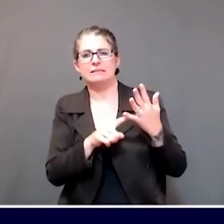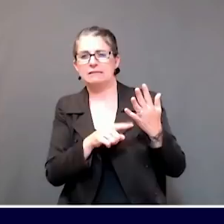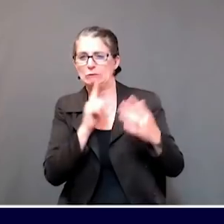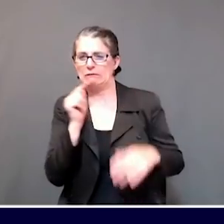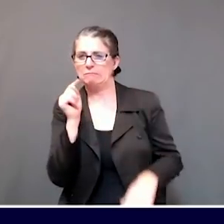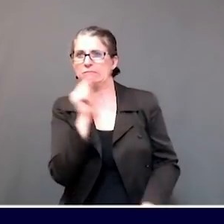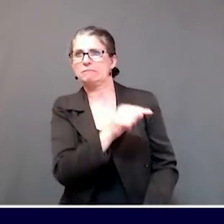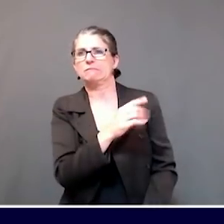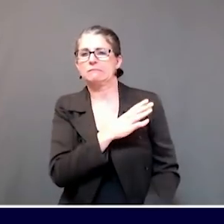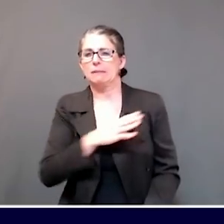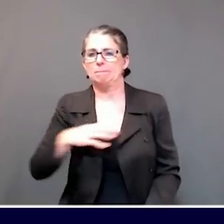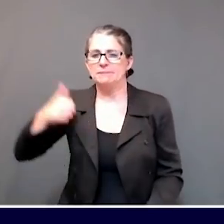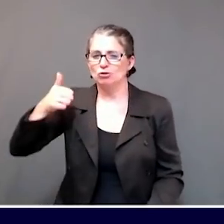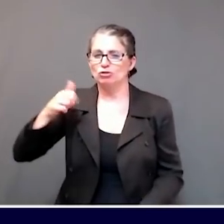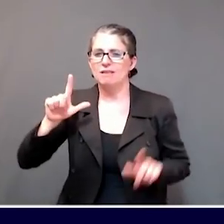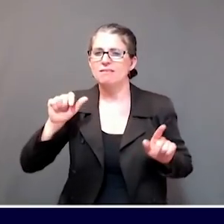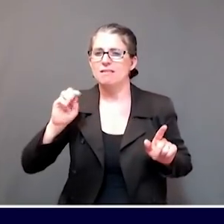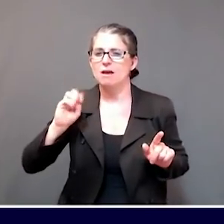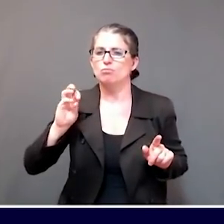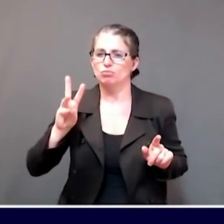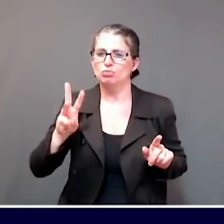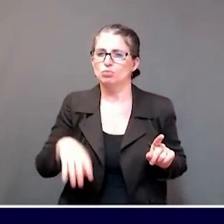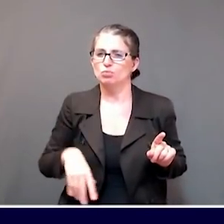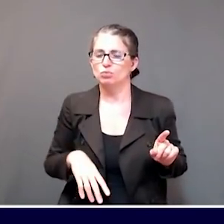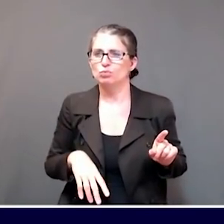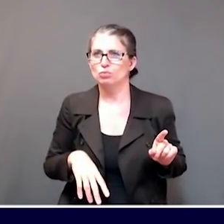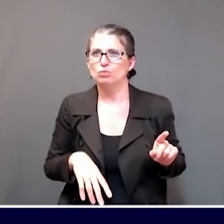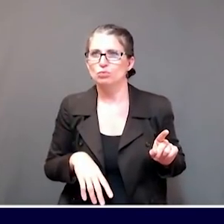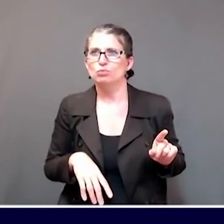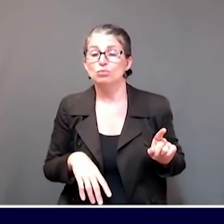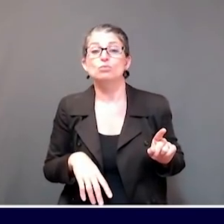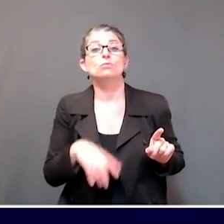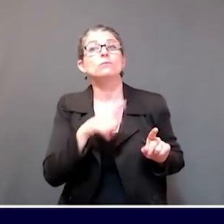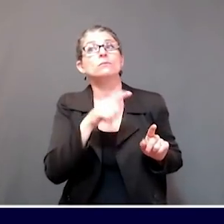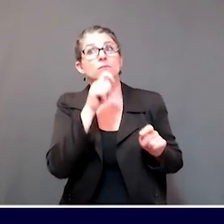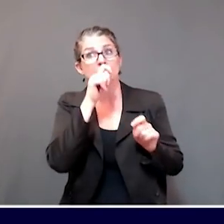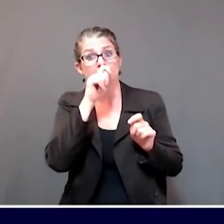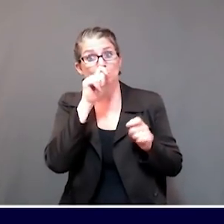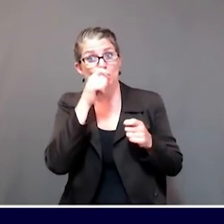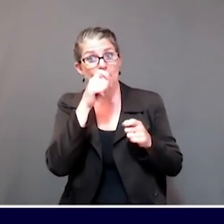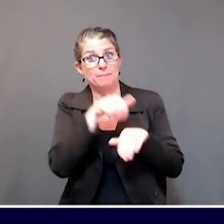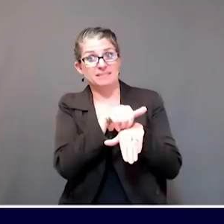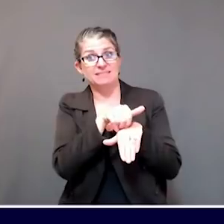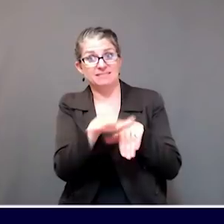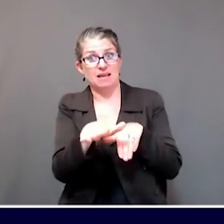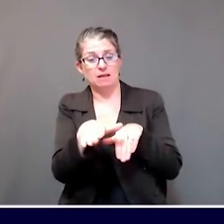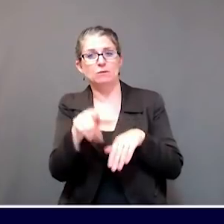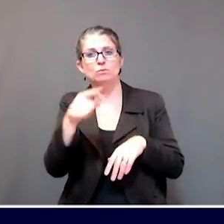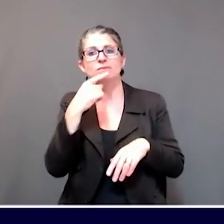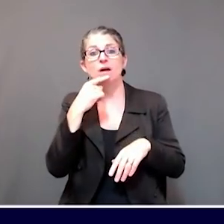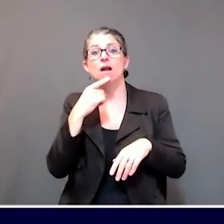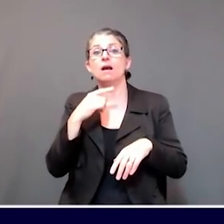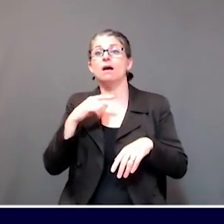first question is about the swab and send sites. Are some of these sites already up and running?